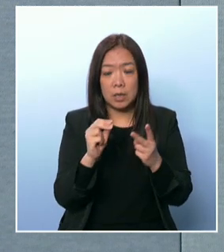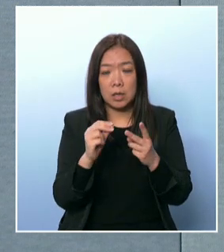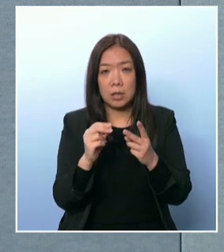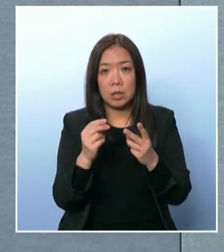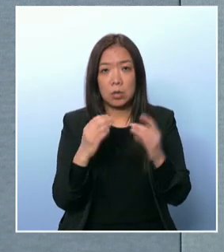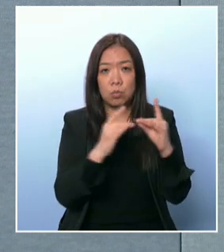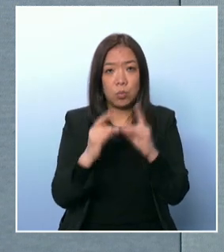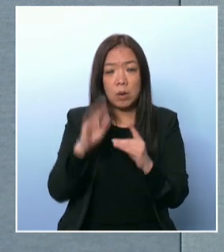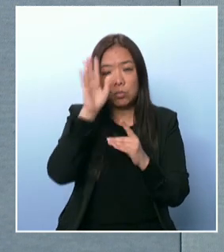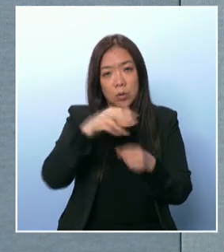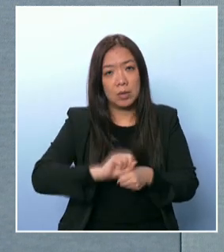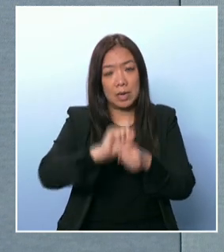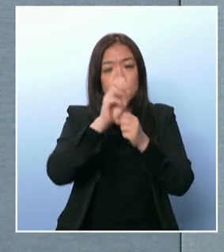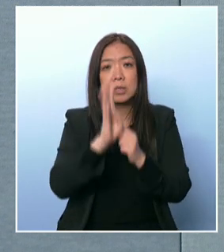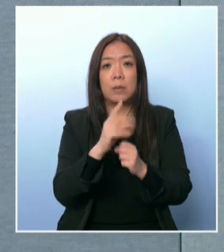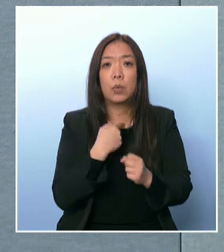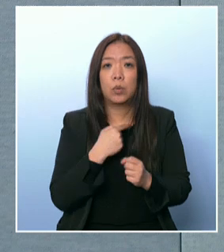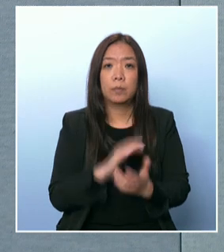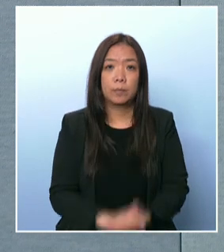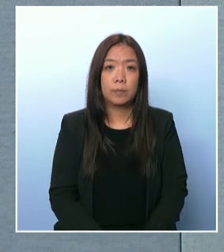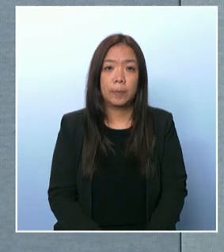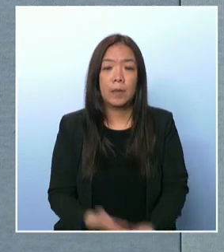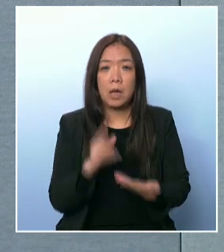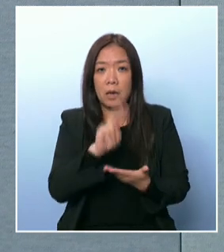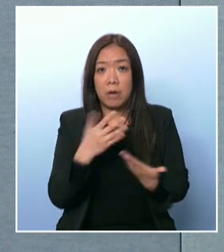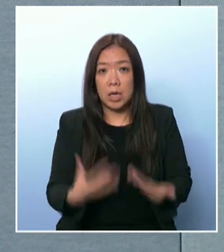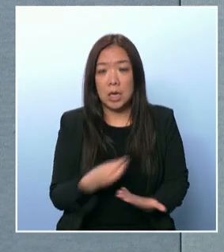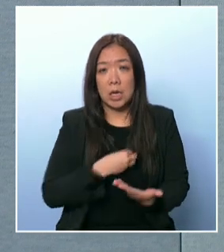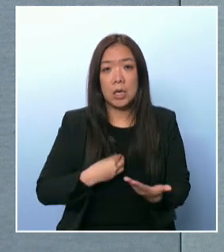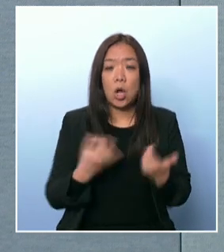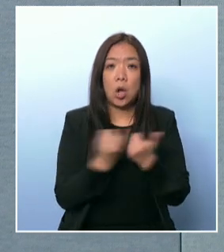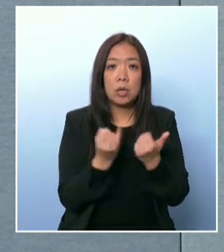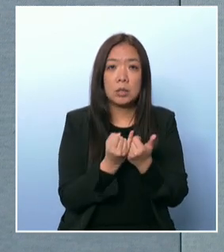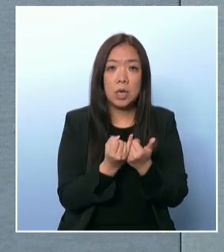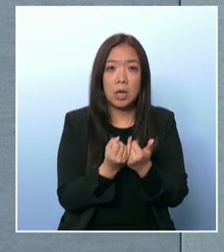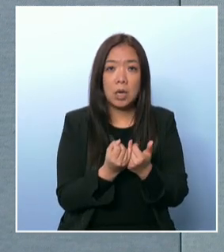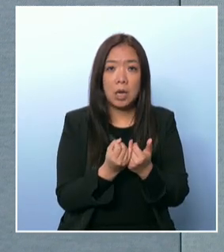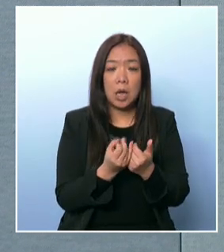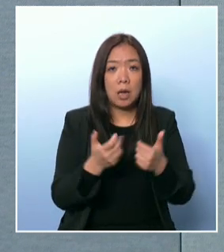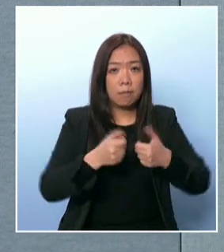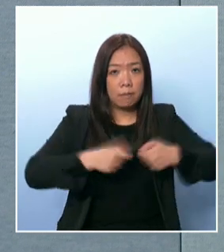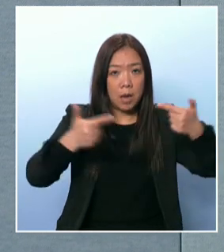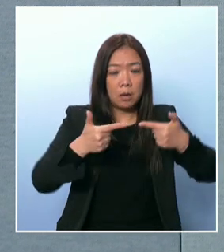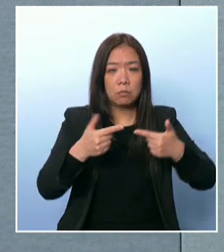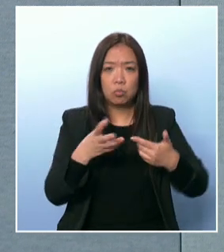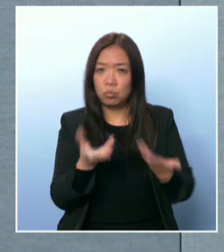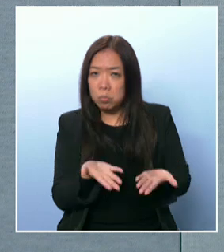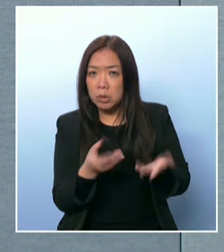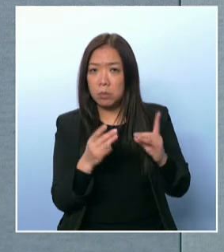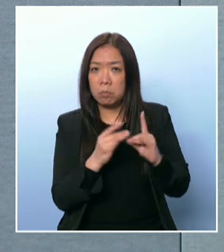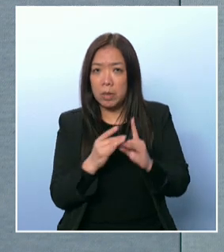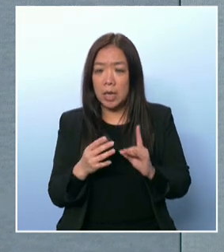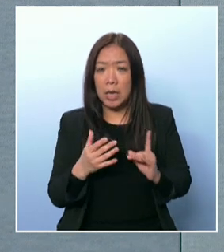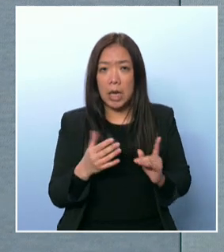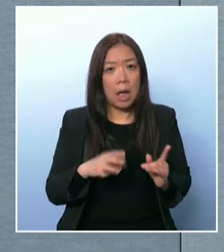are only 277 beds as the Sassoon Road premises now, so there will be an increase